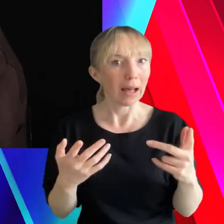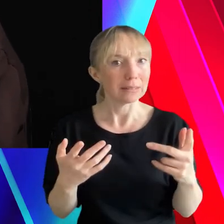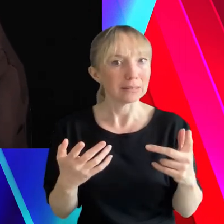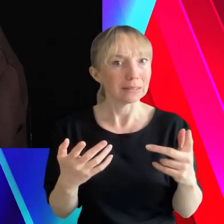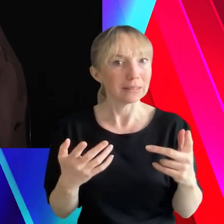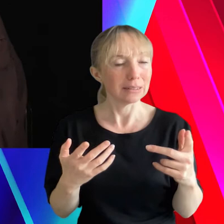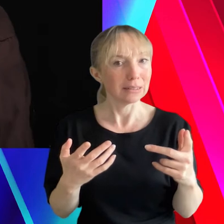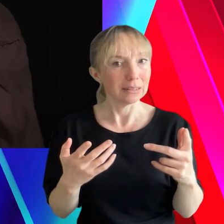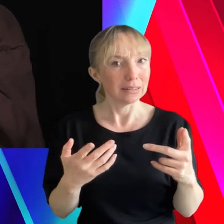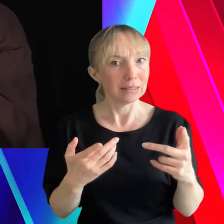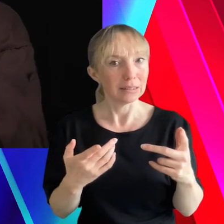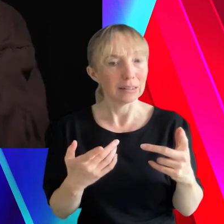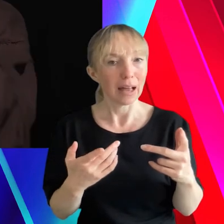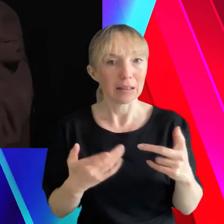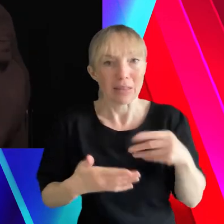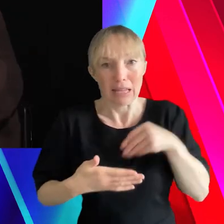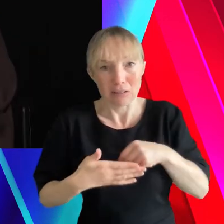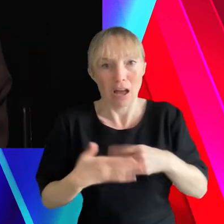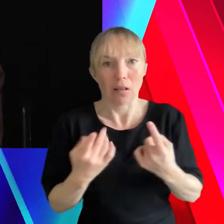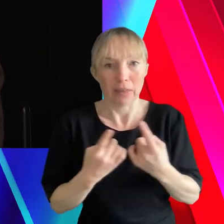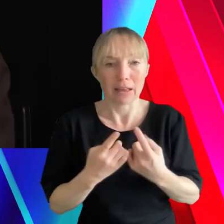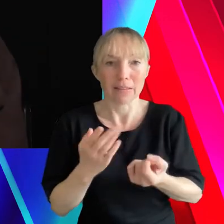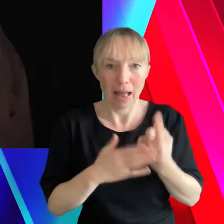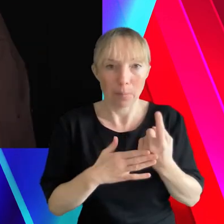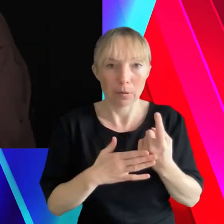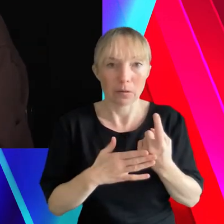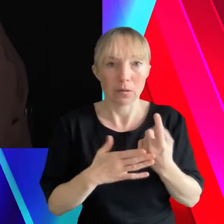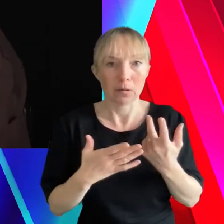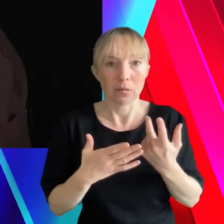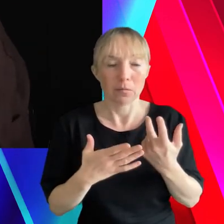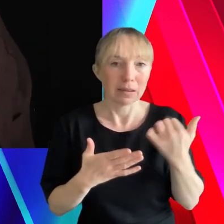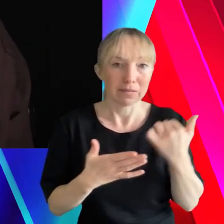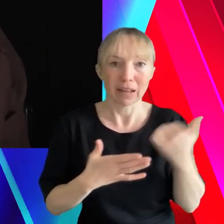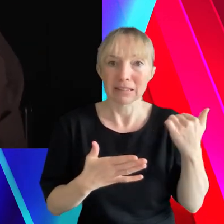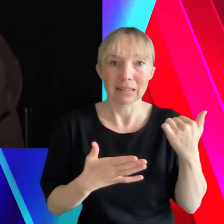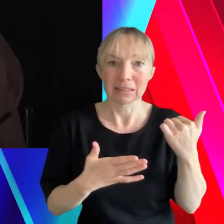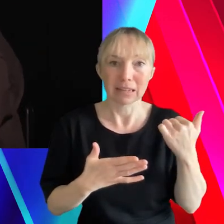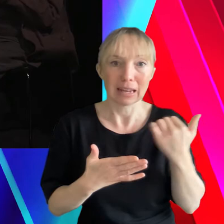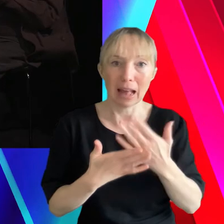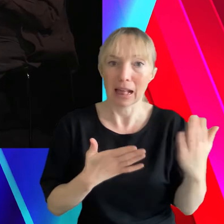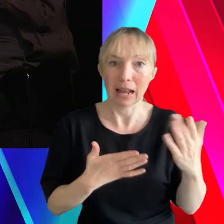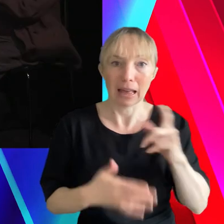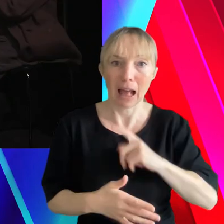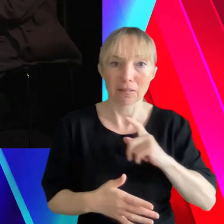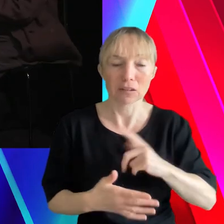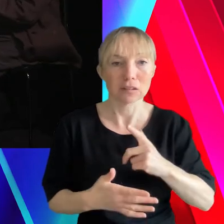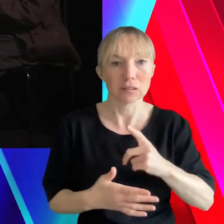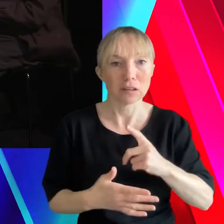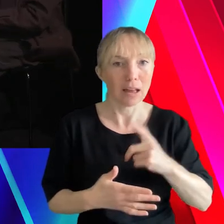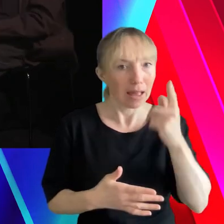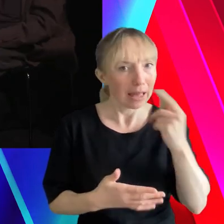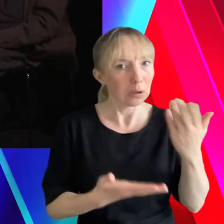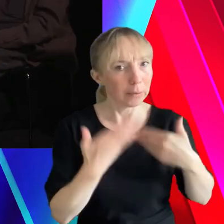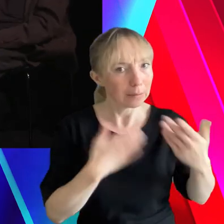carries it through, apart from the internal things that happen between the various fantastically realized characters. I mean, do you want to talk about that